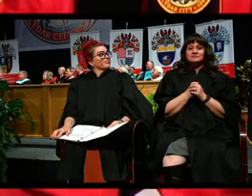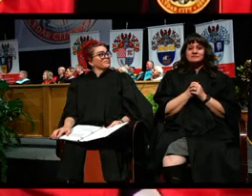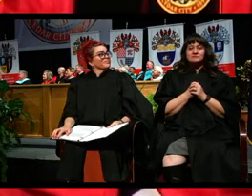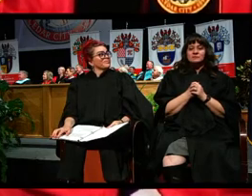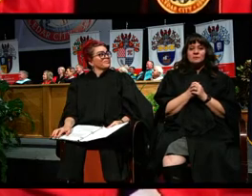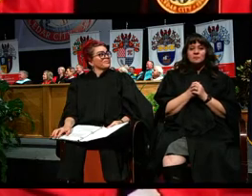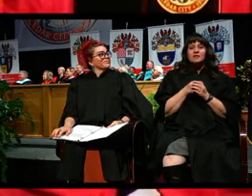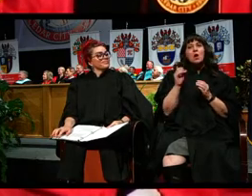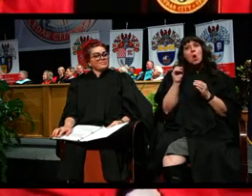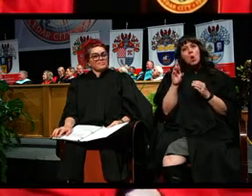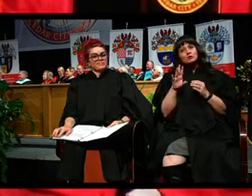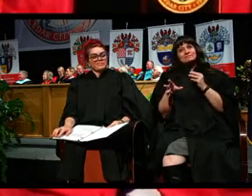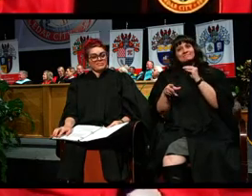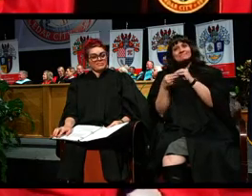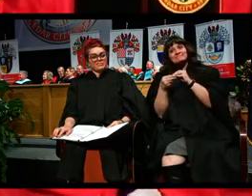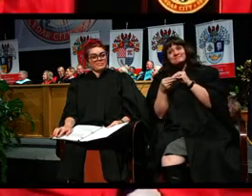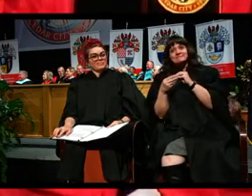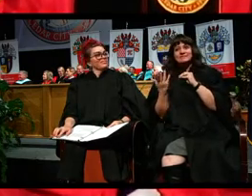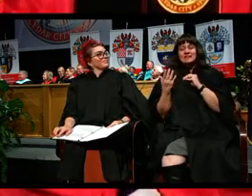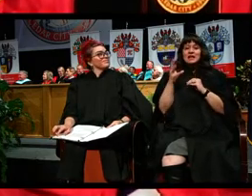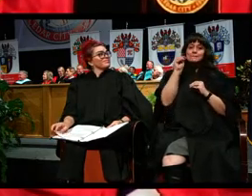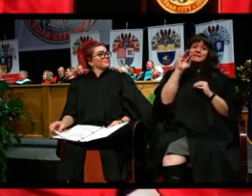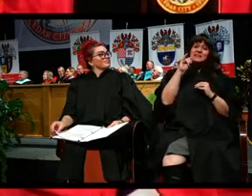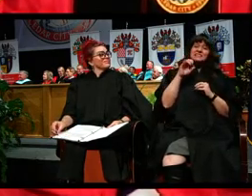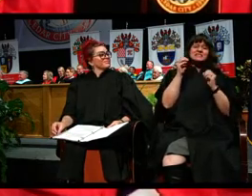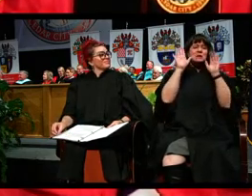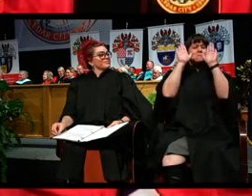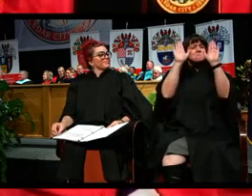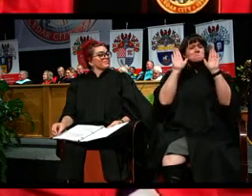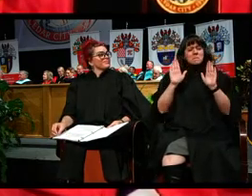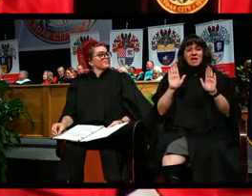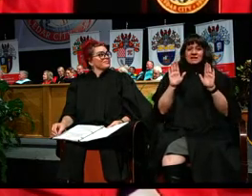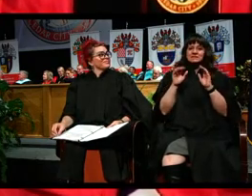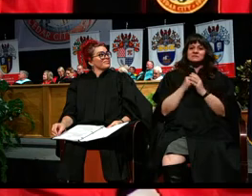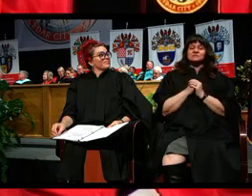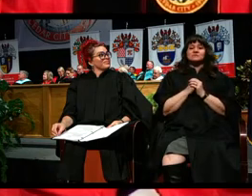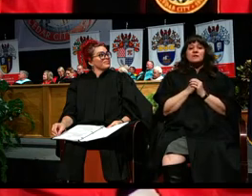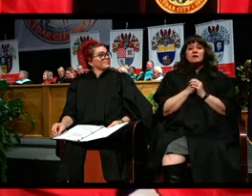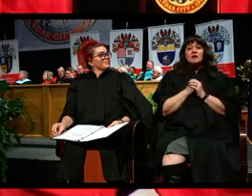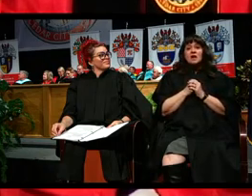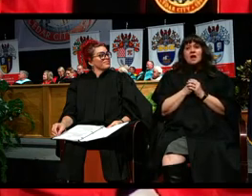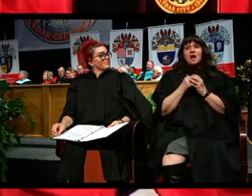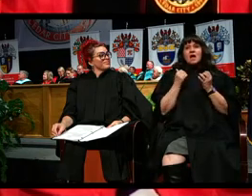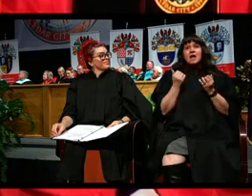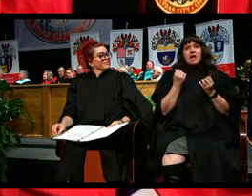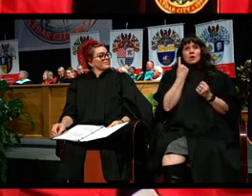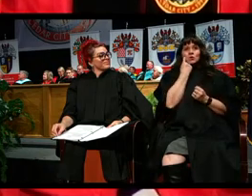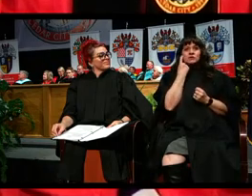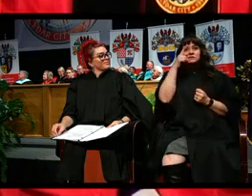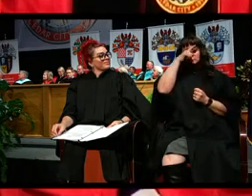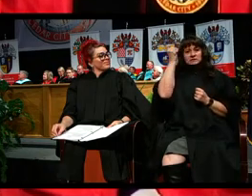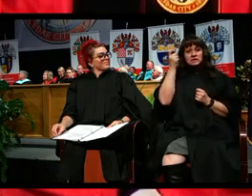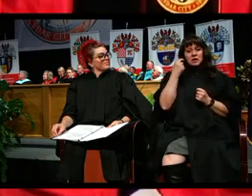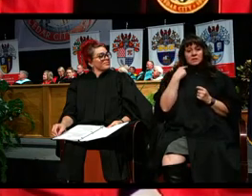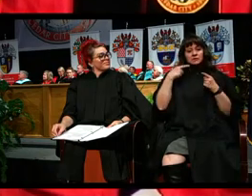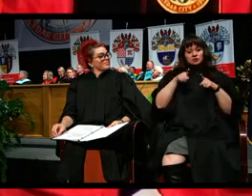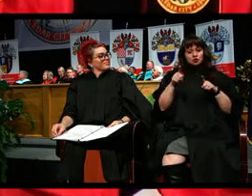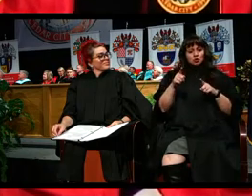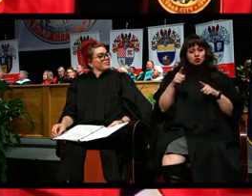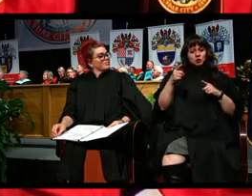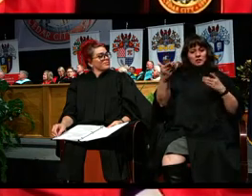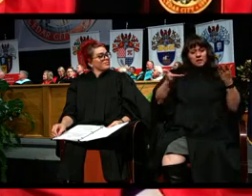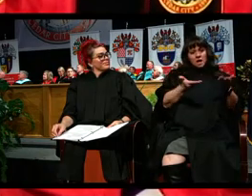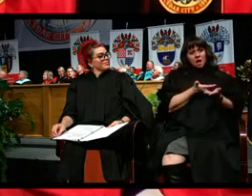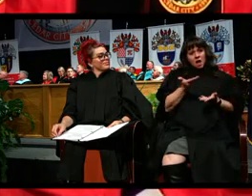On a side note, Mindy is amazing. This summer when I was in the hiring committee meetings